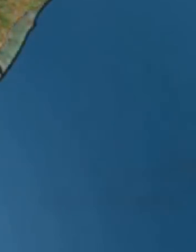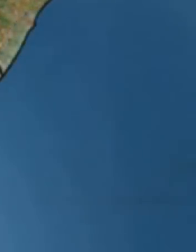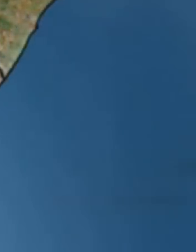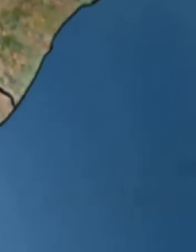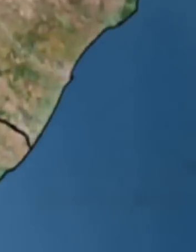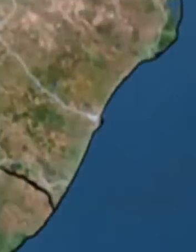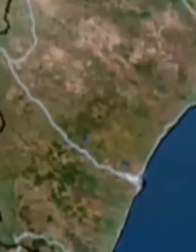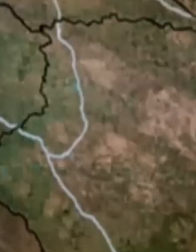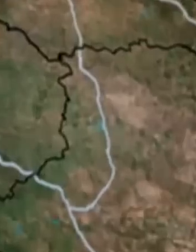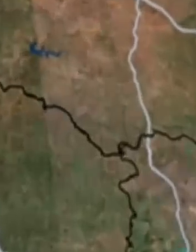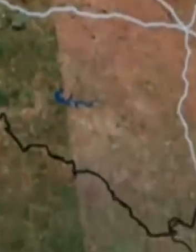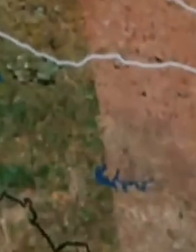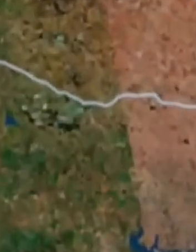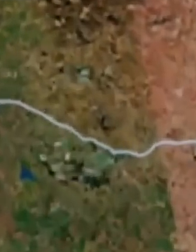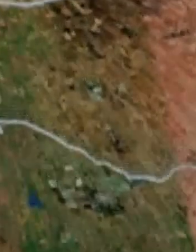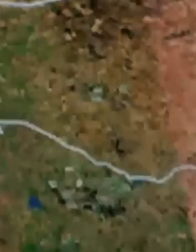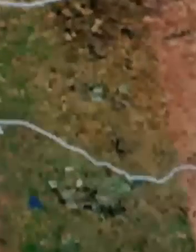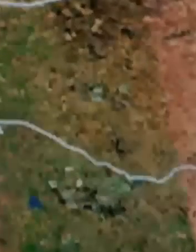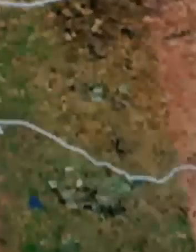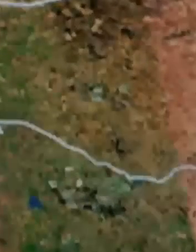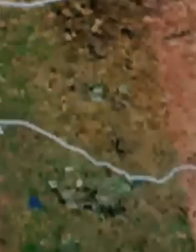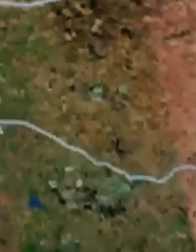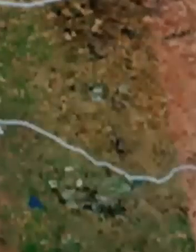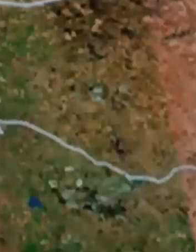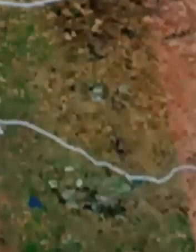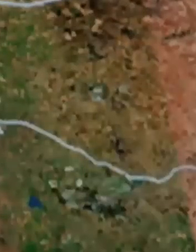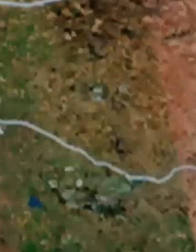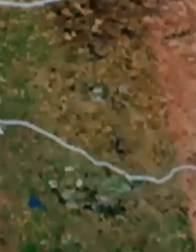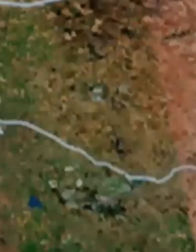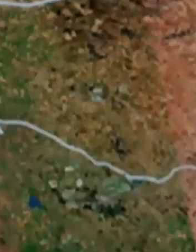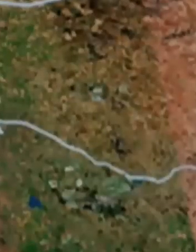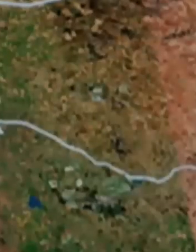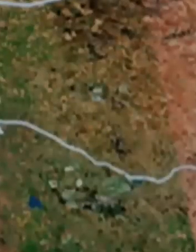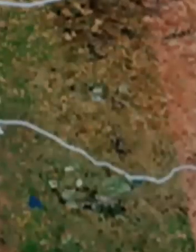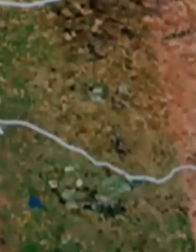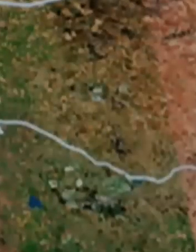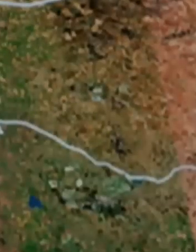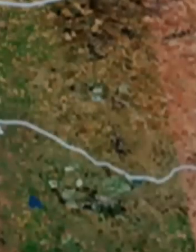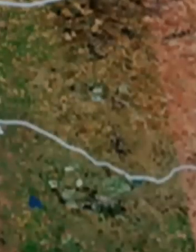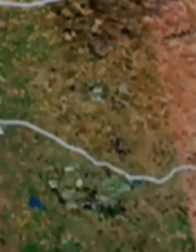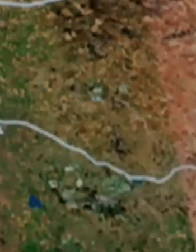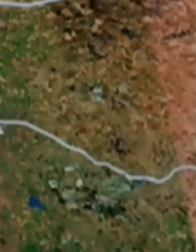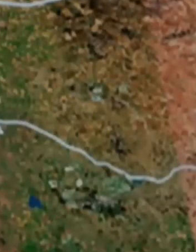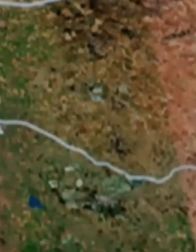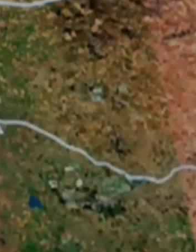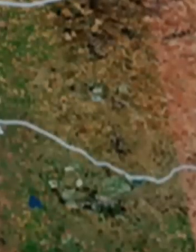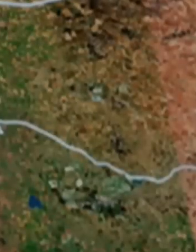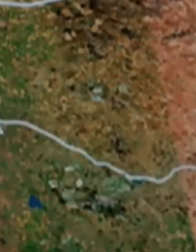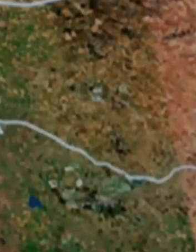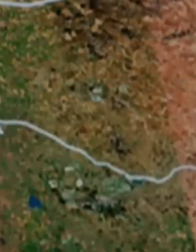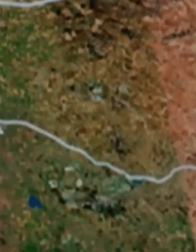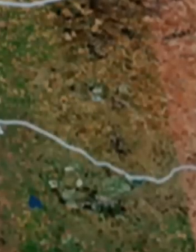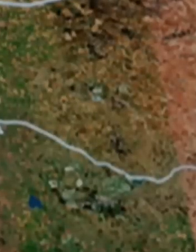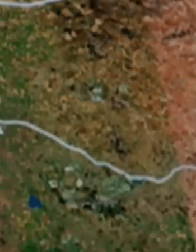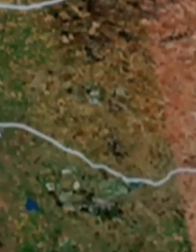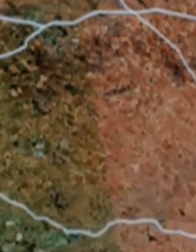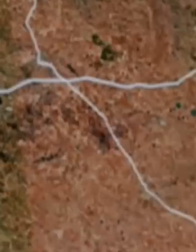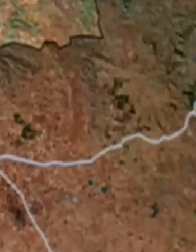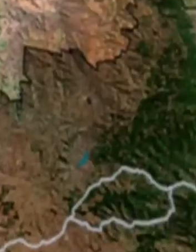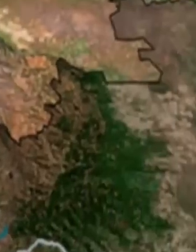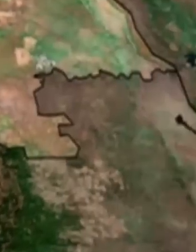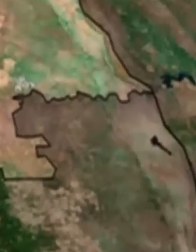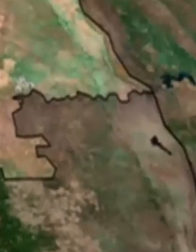tema hloke dela ha je sa motho o hlokomele hore ka ro gauta o tla hle o tshetse hona ha isale re shebile Johannesburg le hona ka ro Petrus sa Melodi re kgatte tla hle re tefela ho